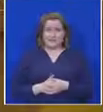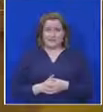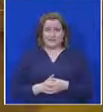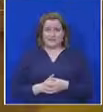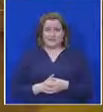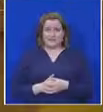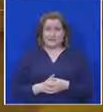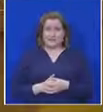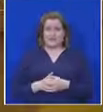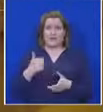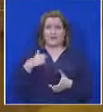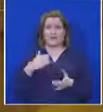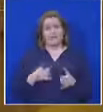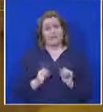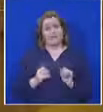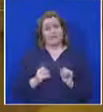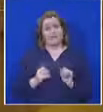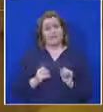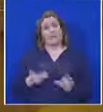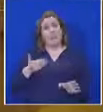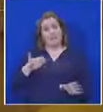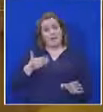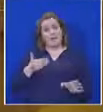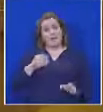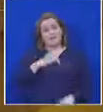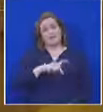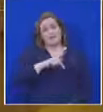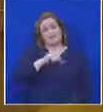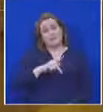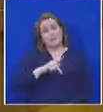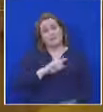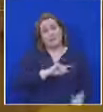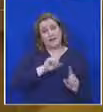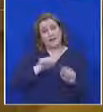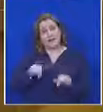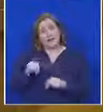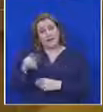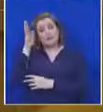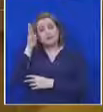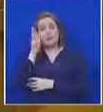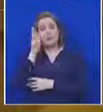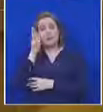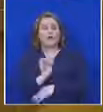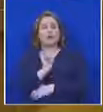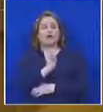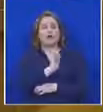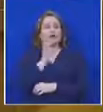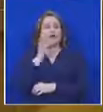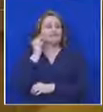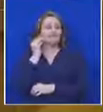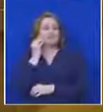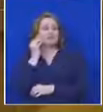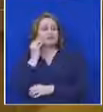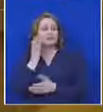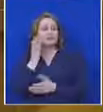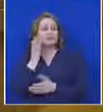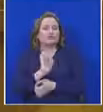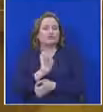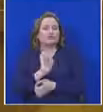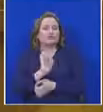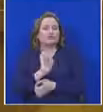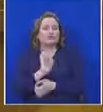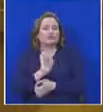public protector to address specifically to focus on her experiences during a tenure as a